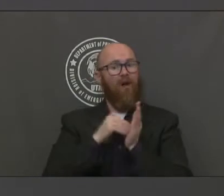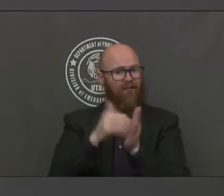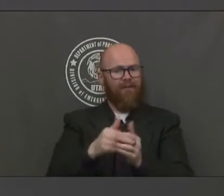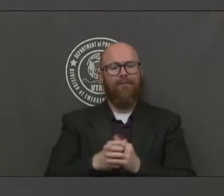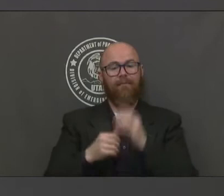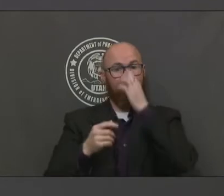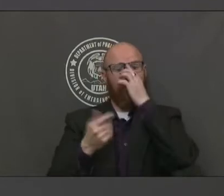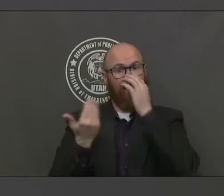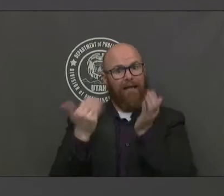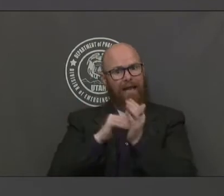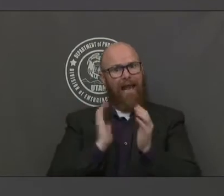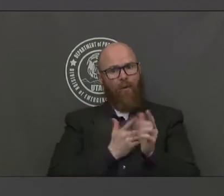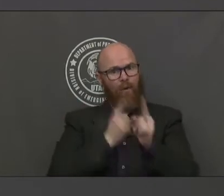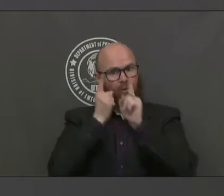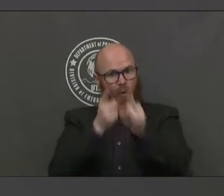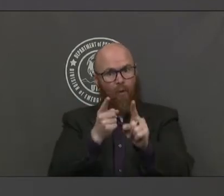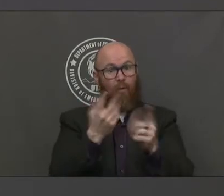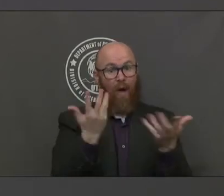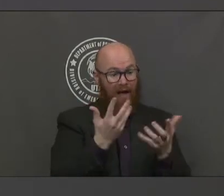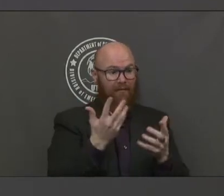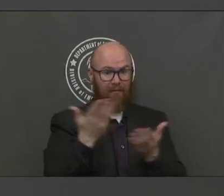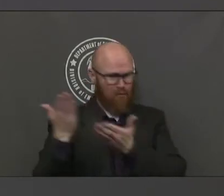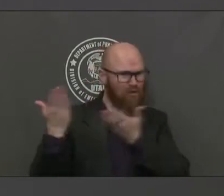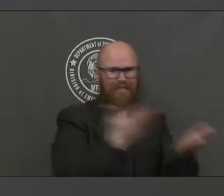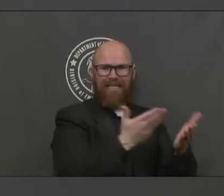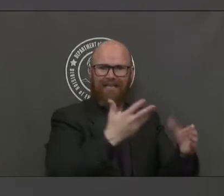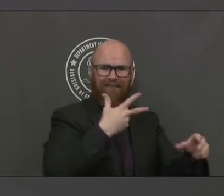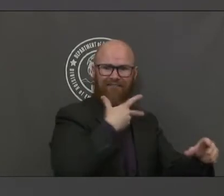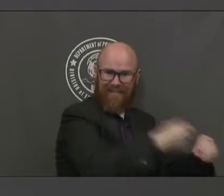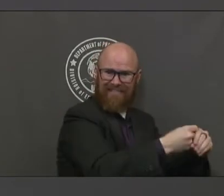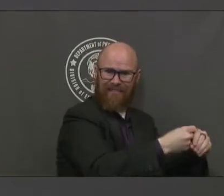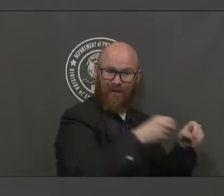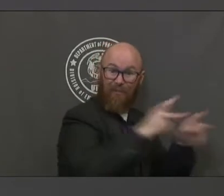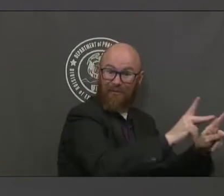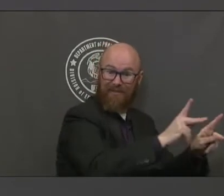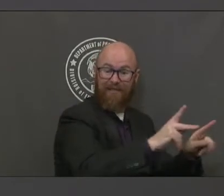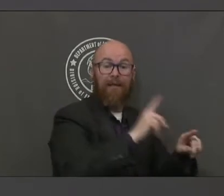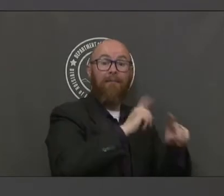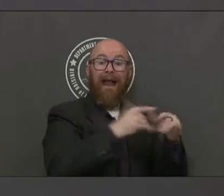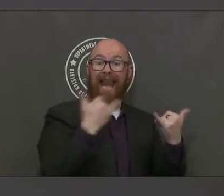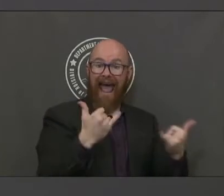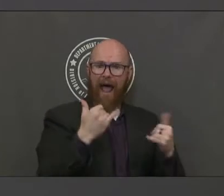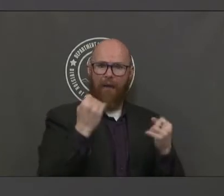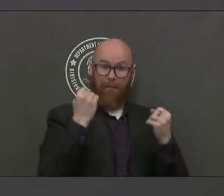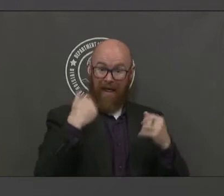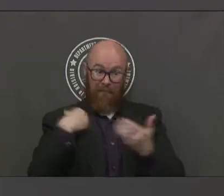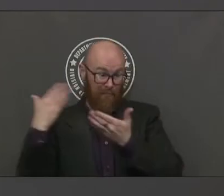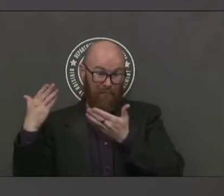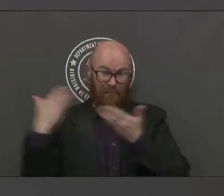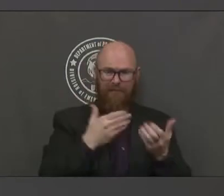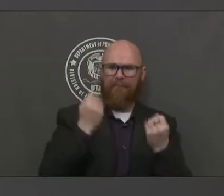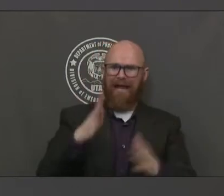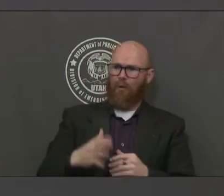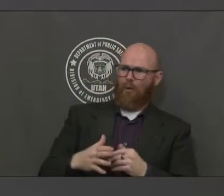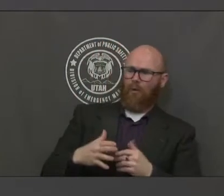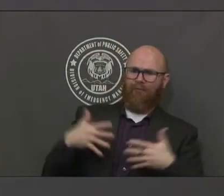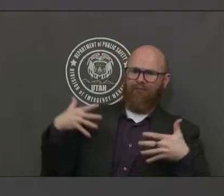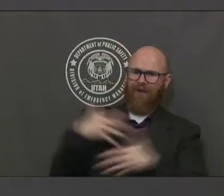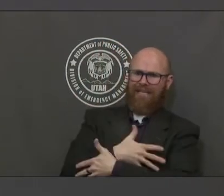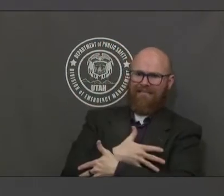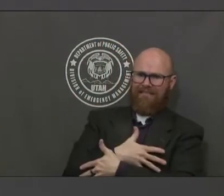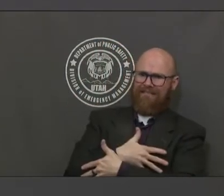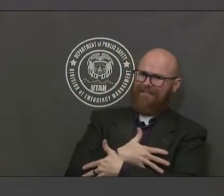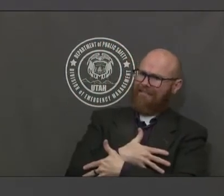than that, it's to convince them where there is this hesitancy that it's okay and it's safe to get the vaccine. So, I'll give